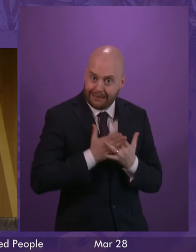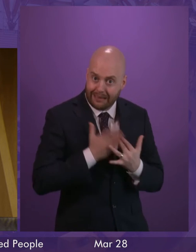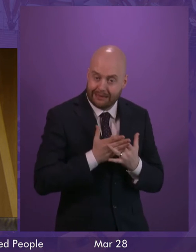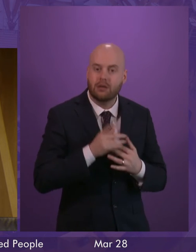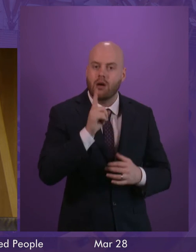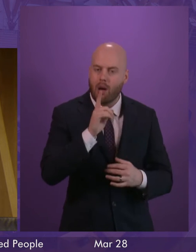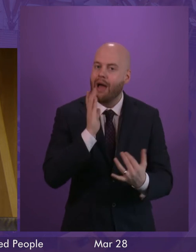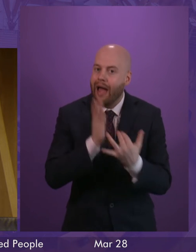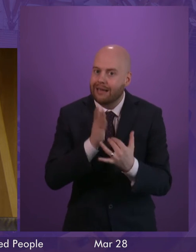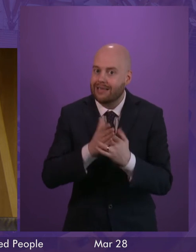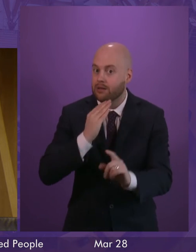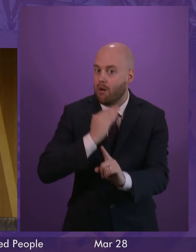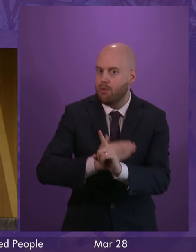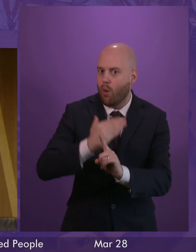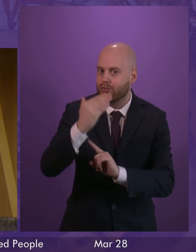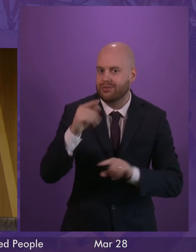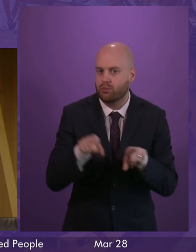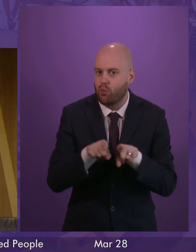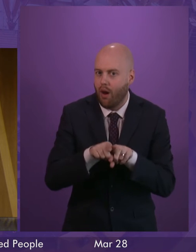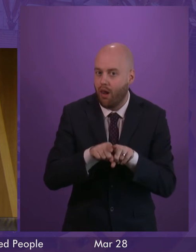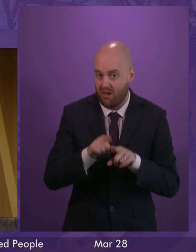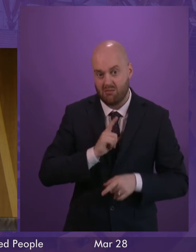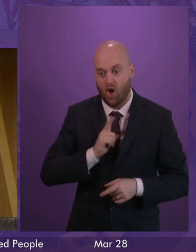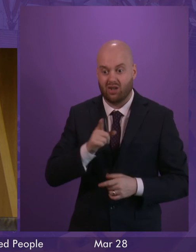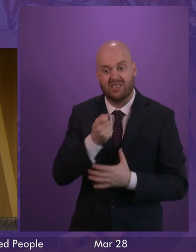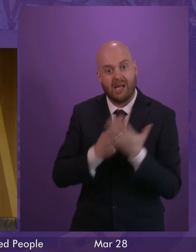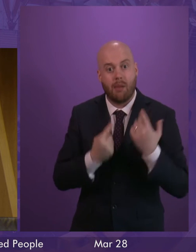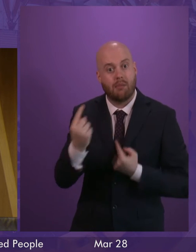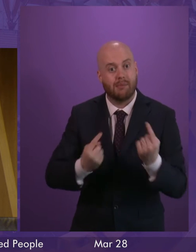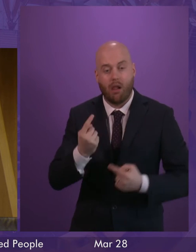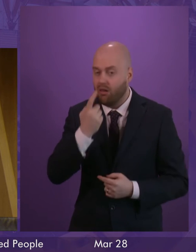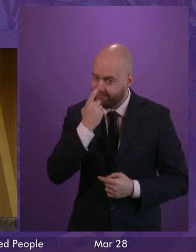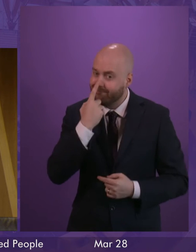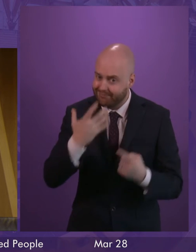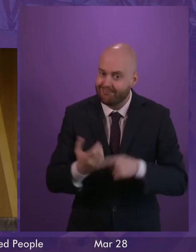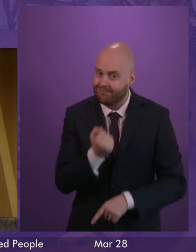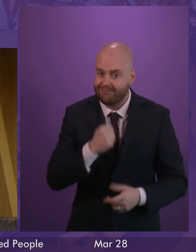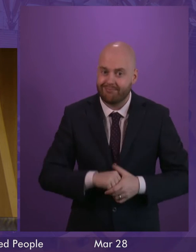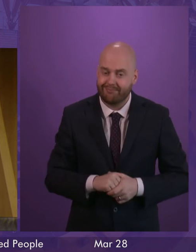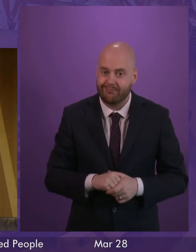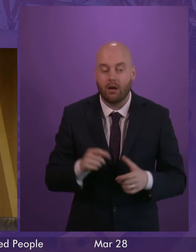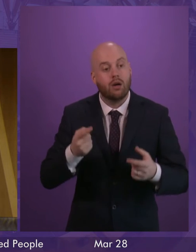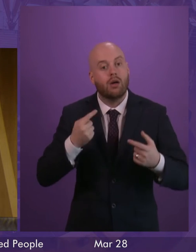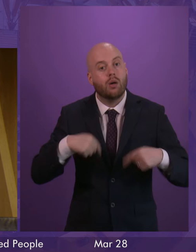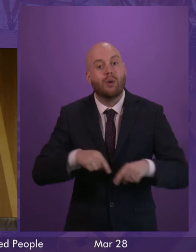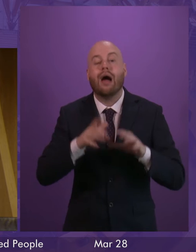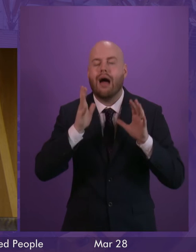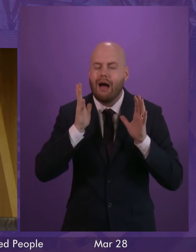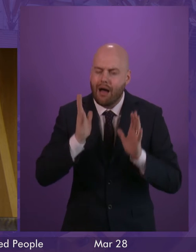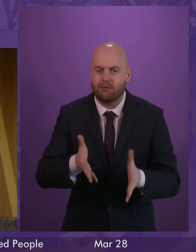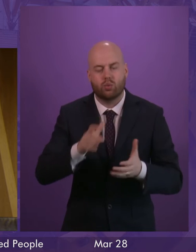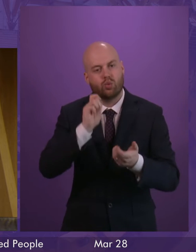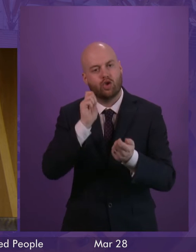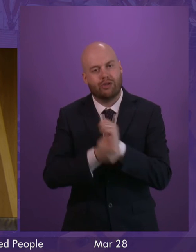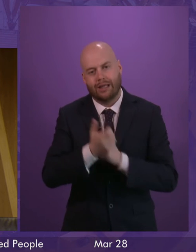top positions that they can be more than capable to deal with. And this means we have to have a change of attitude by employers and